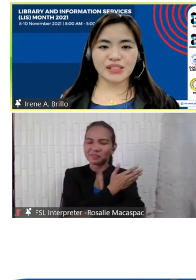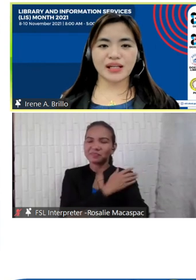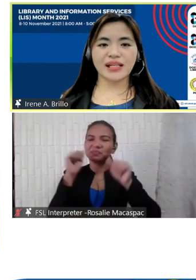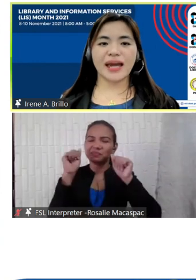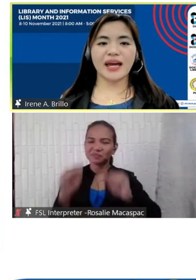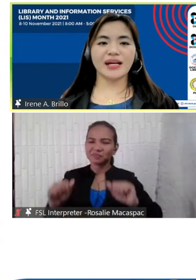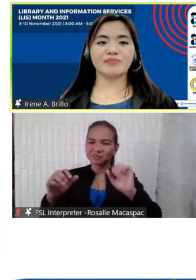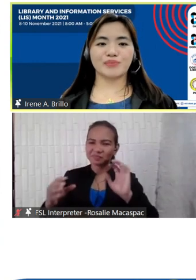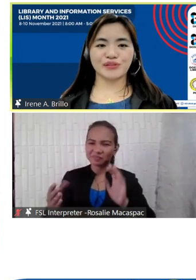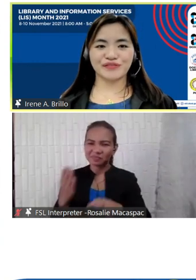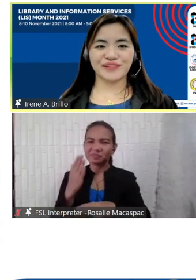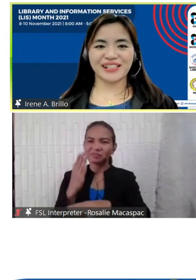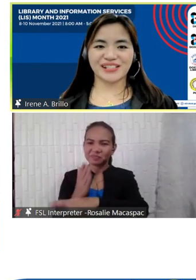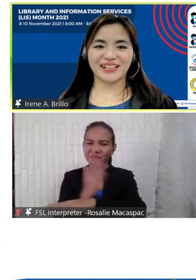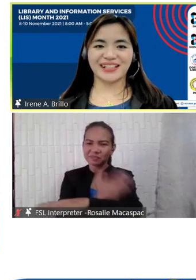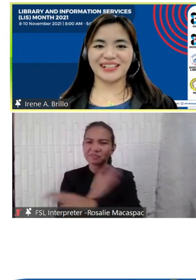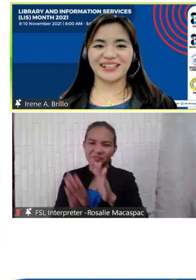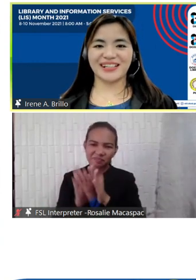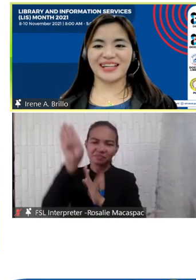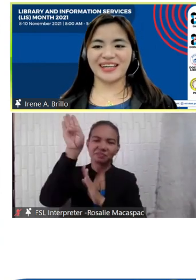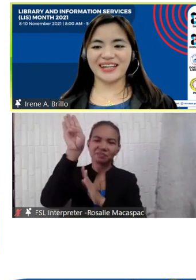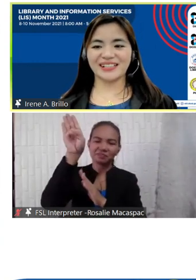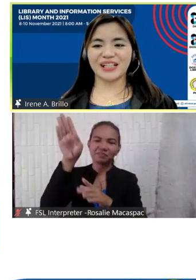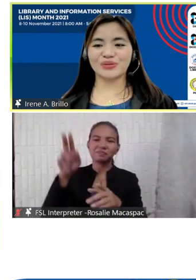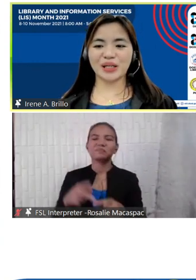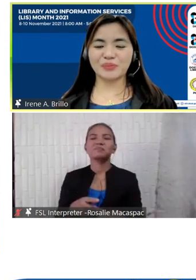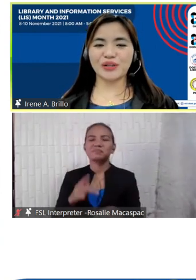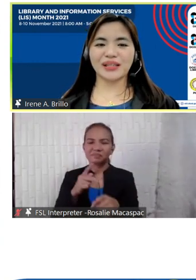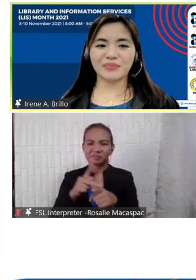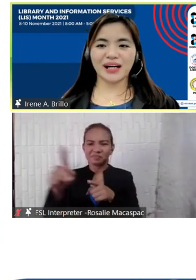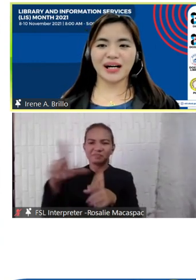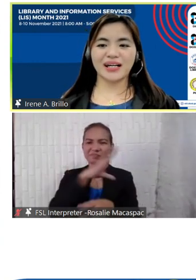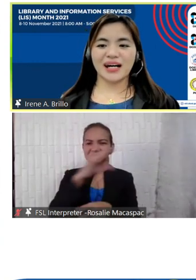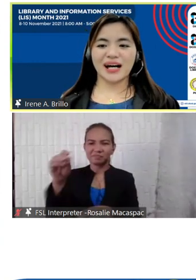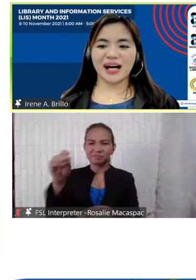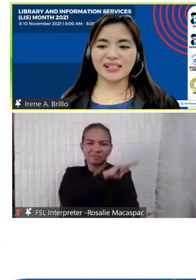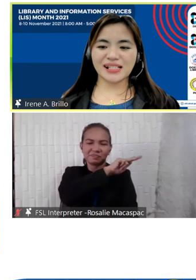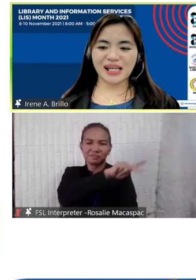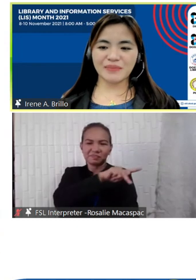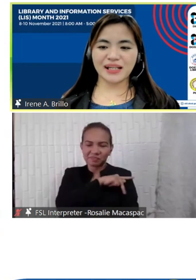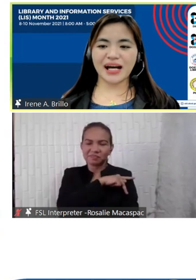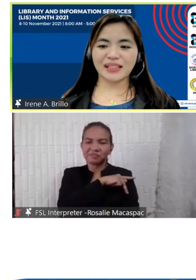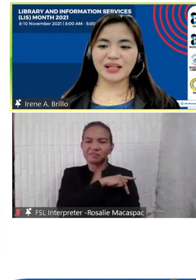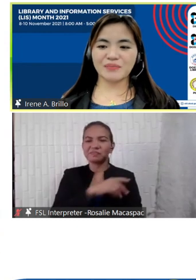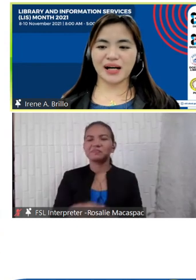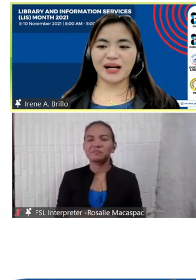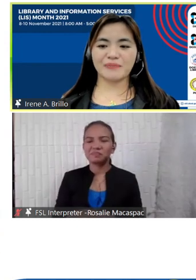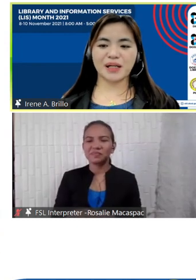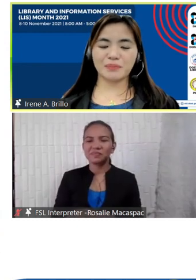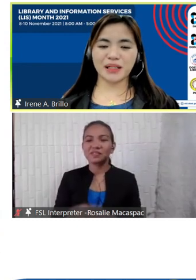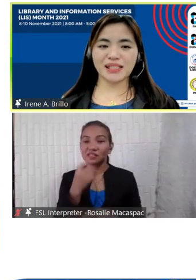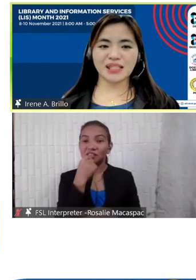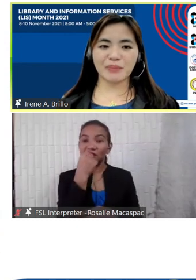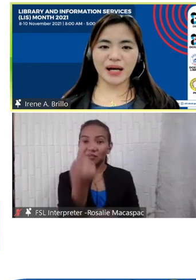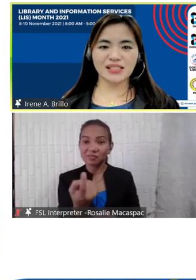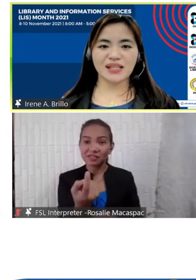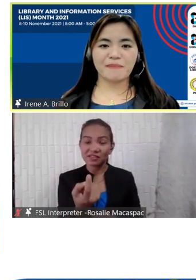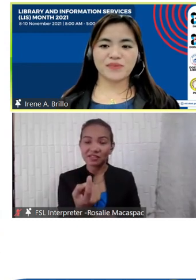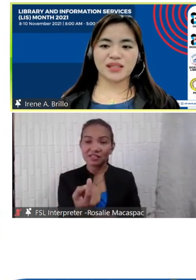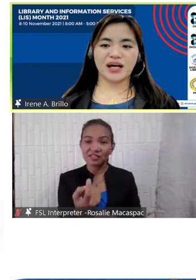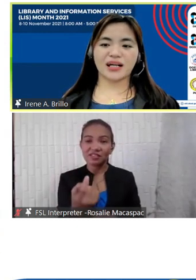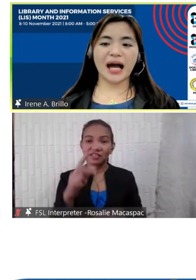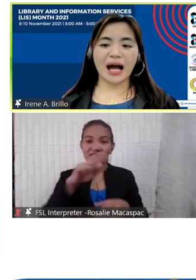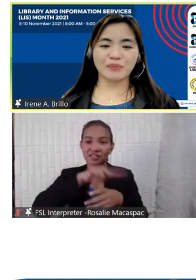more personally and professionally. And katulad po ng mga nasabi ng ating mga